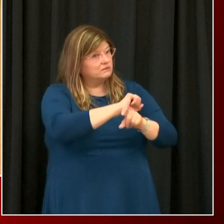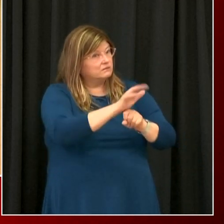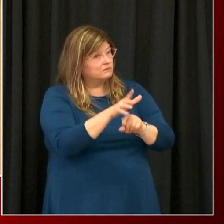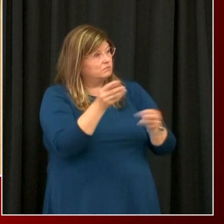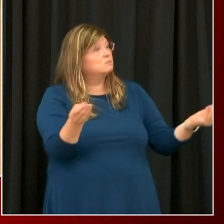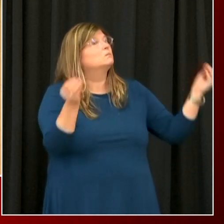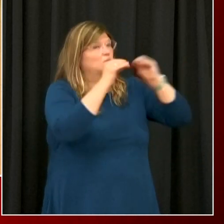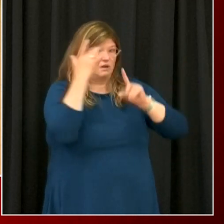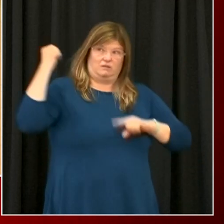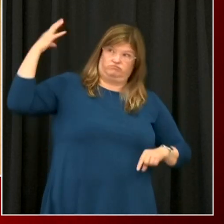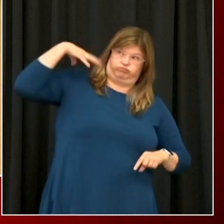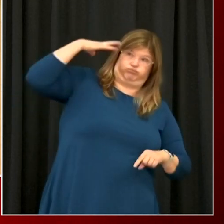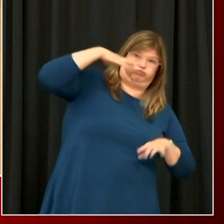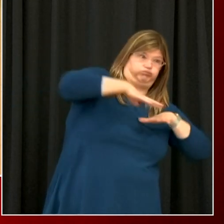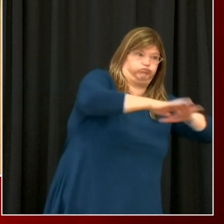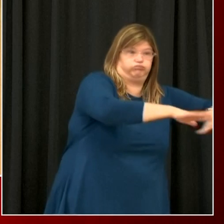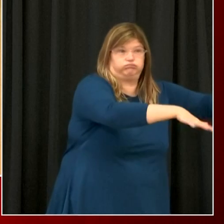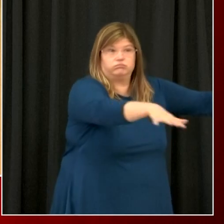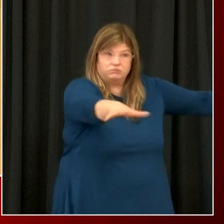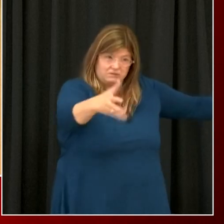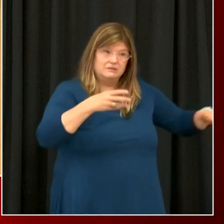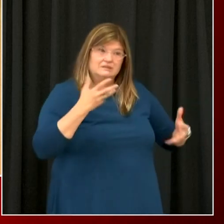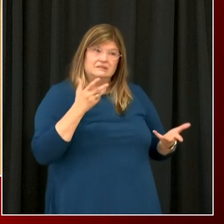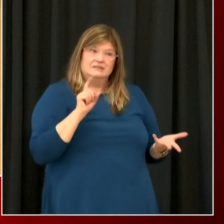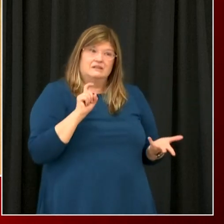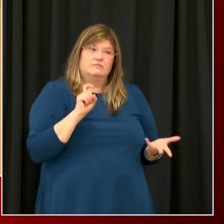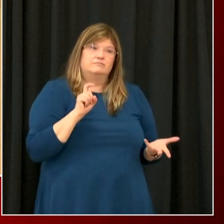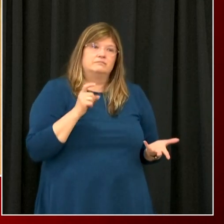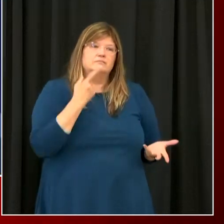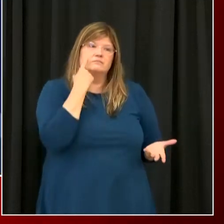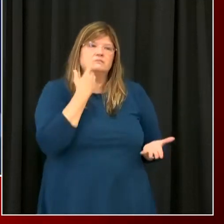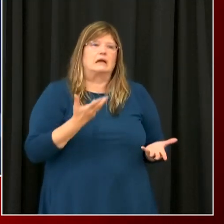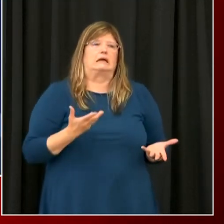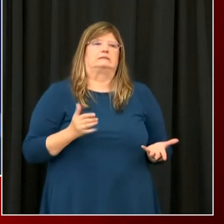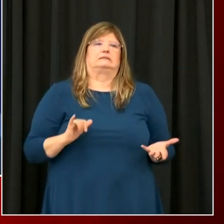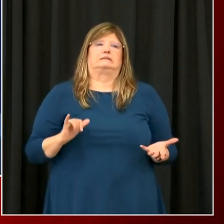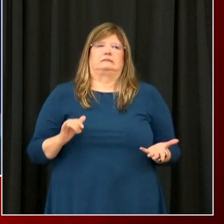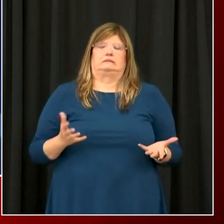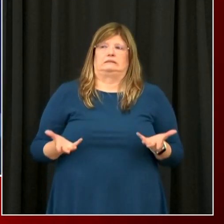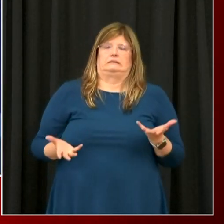and is that, what do you make of that? I'm not aware of any